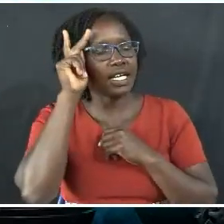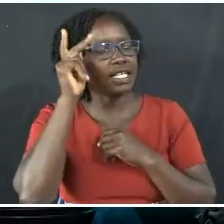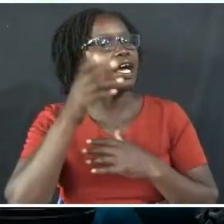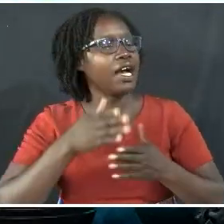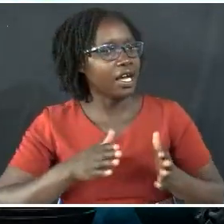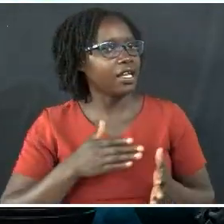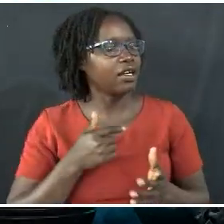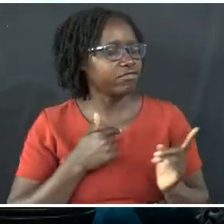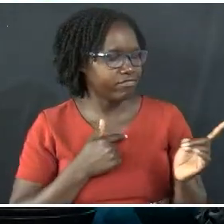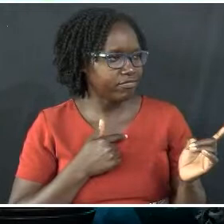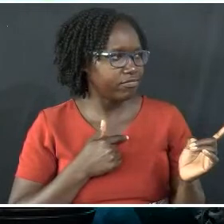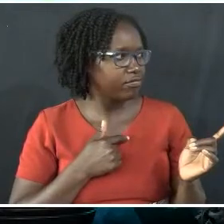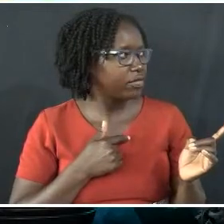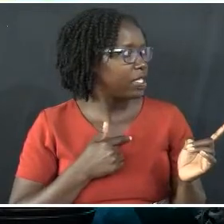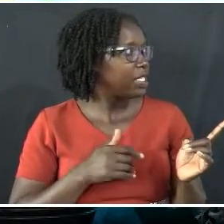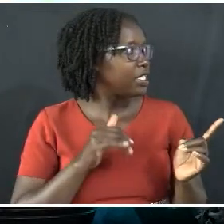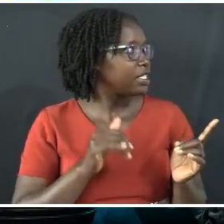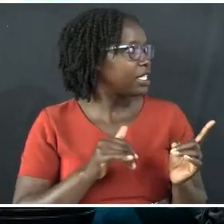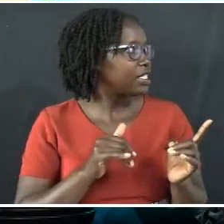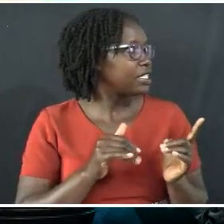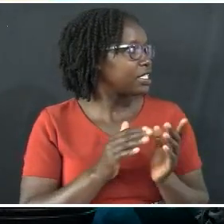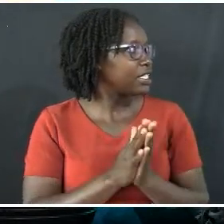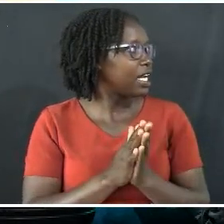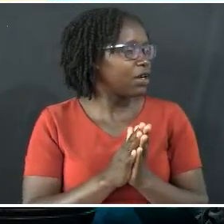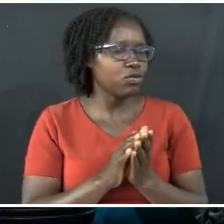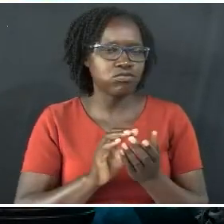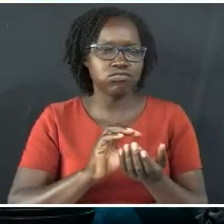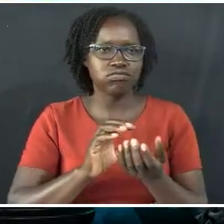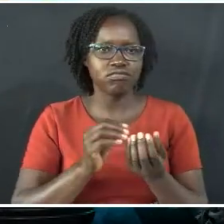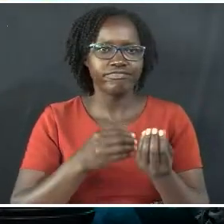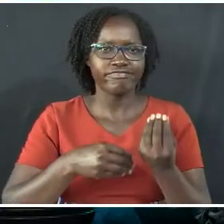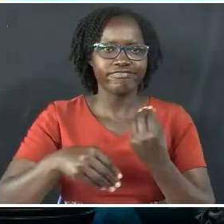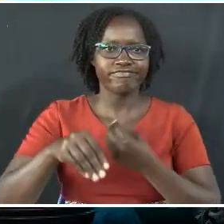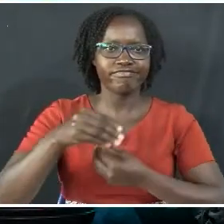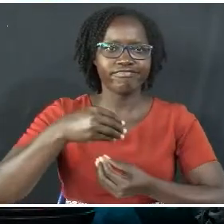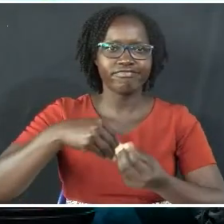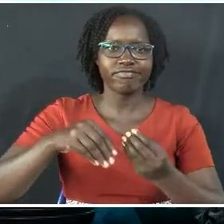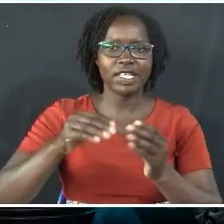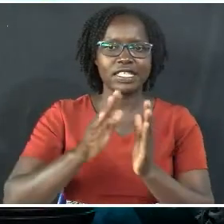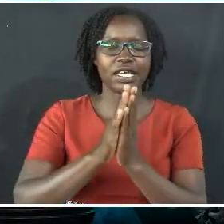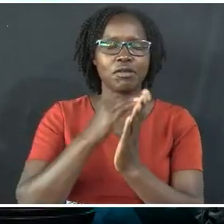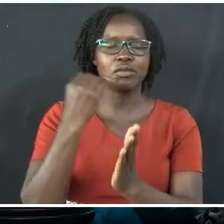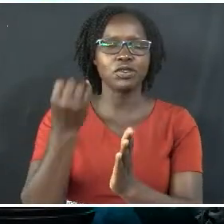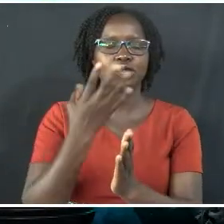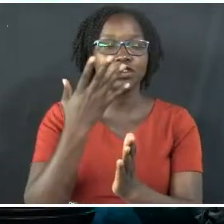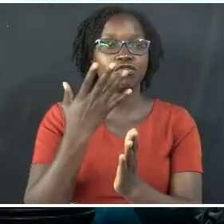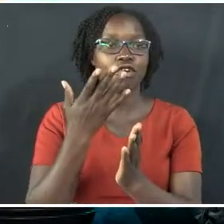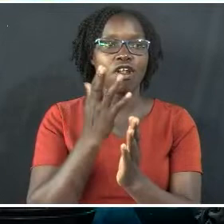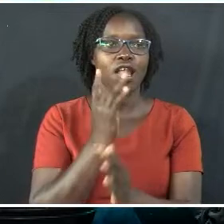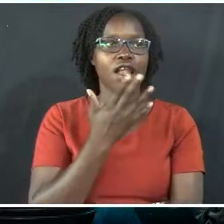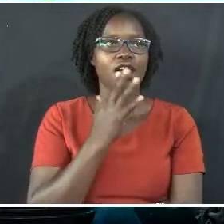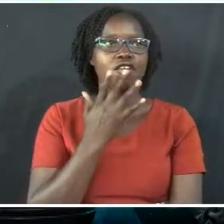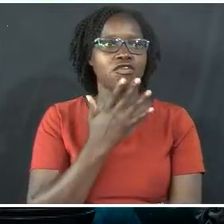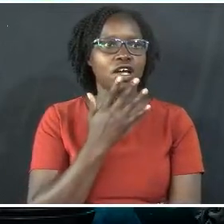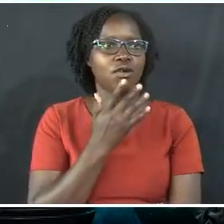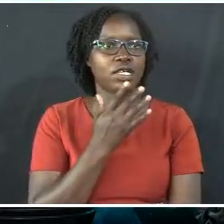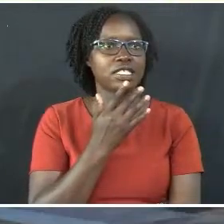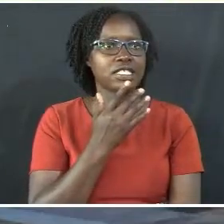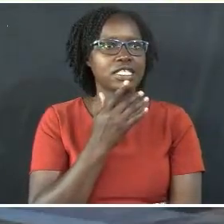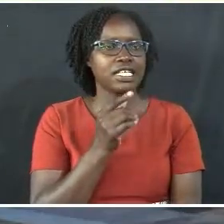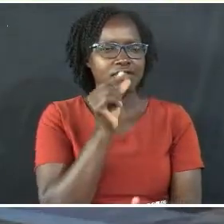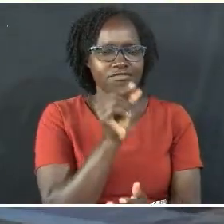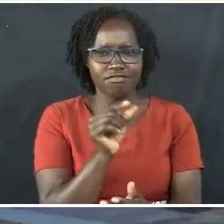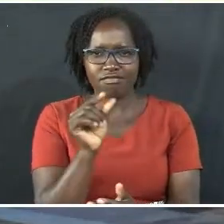me that I will unloose this beautiful bouquet, and I